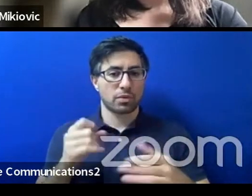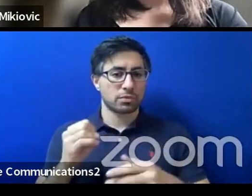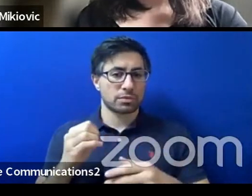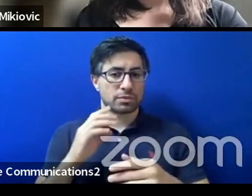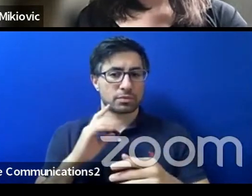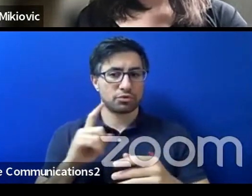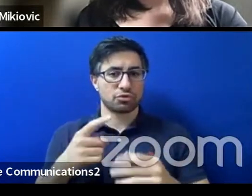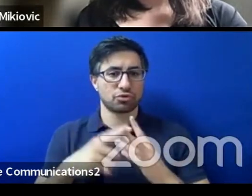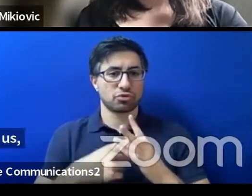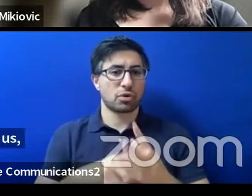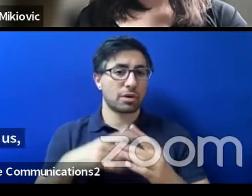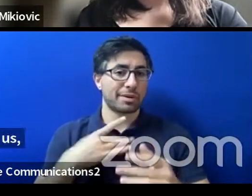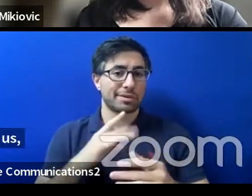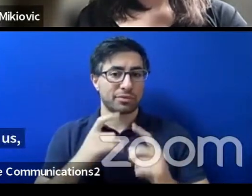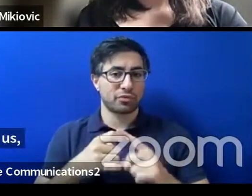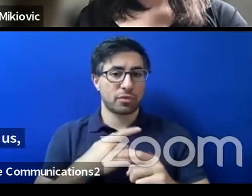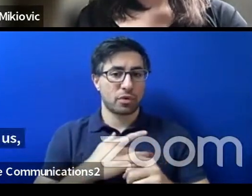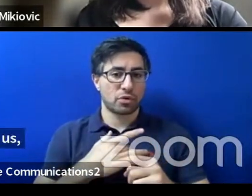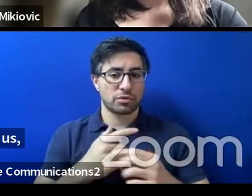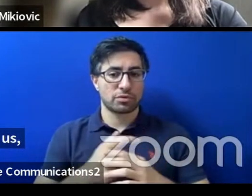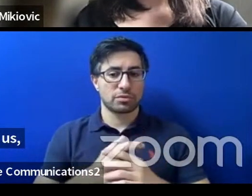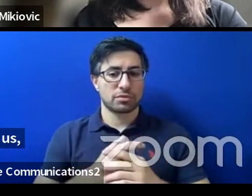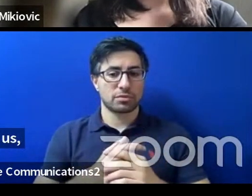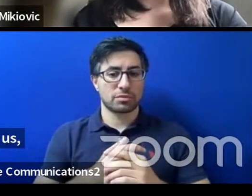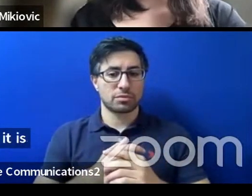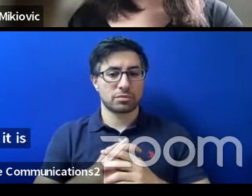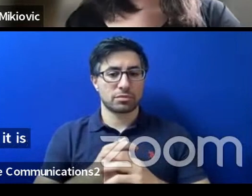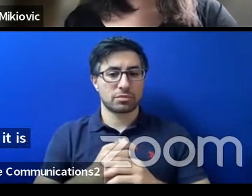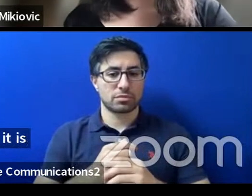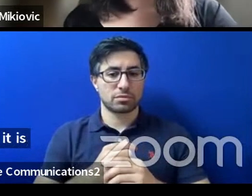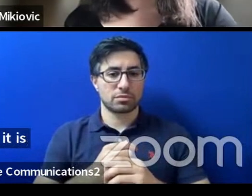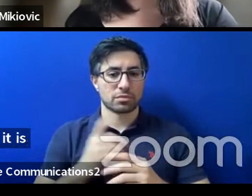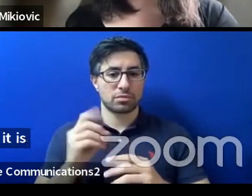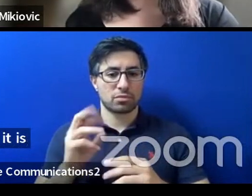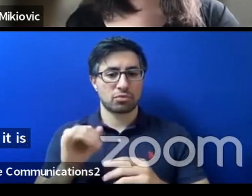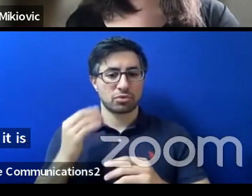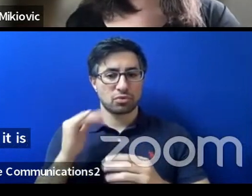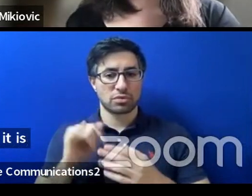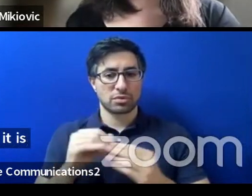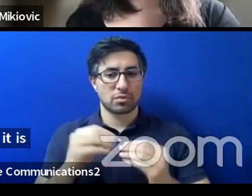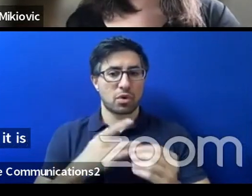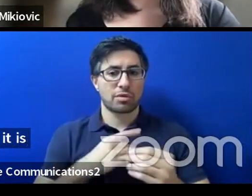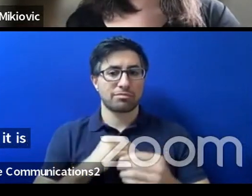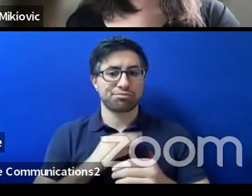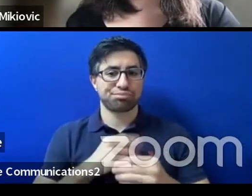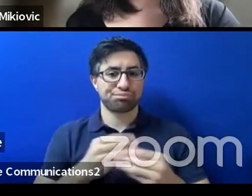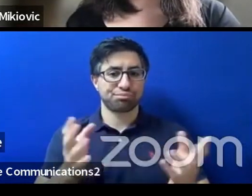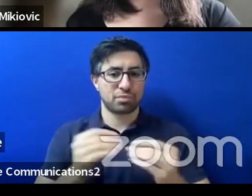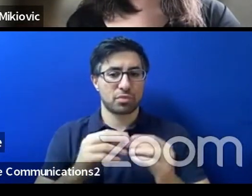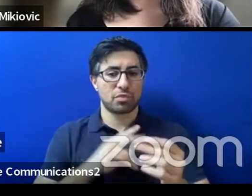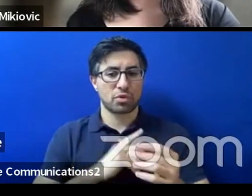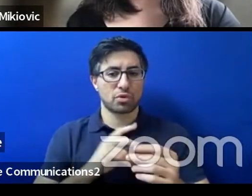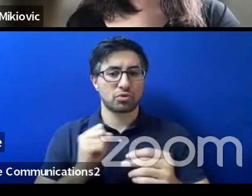I'll just start. I like speaking from the heart. Doris knows that, because I think it's more heartfelt and it's just more